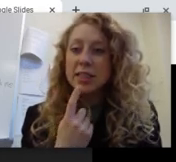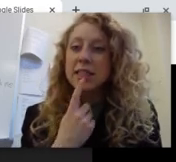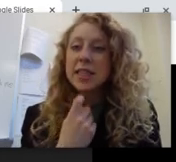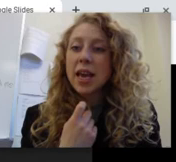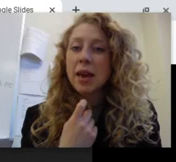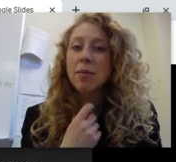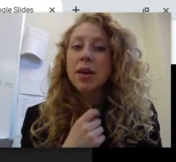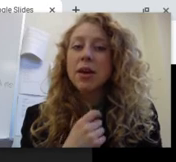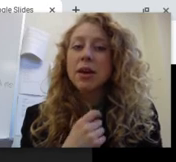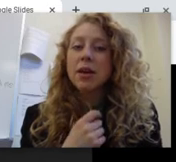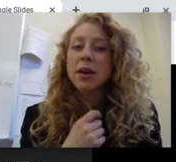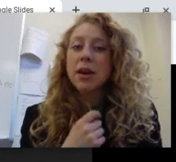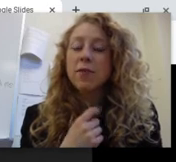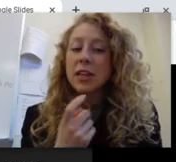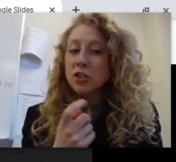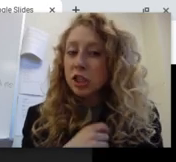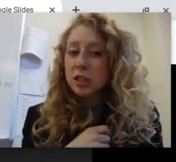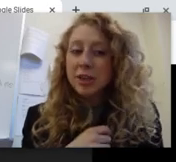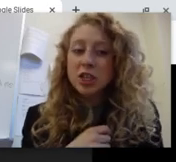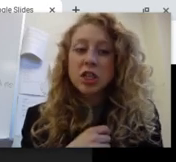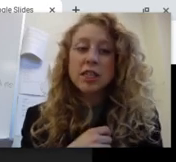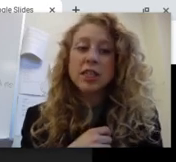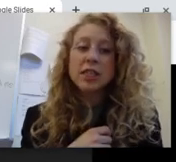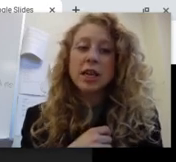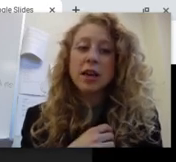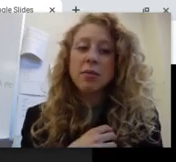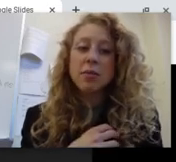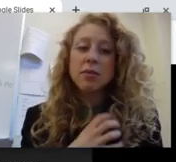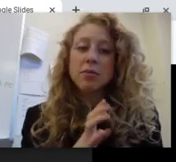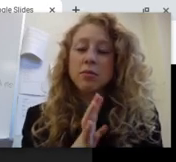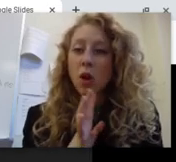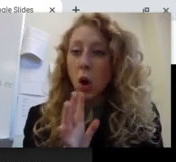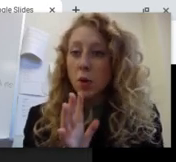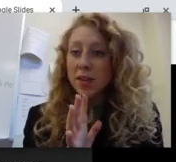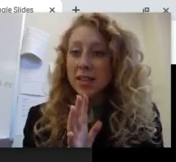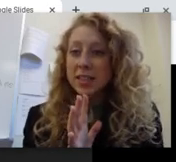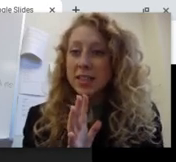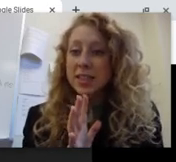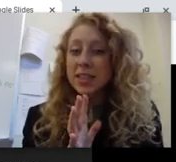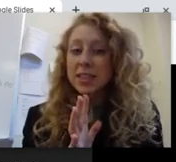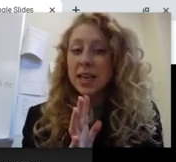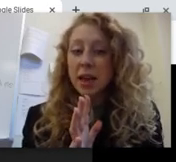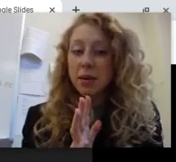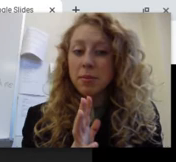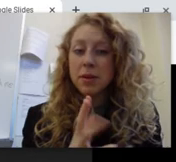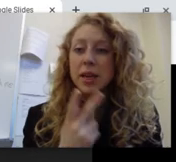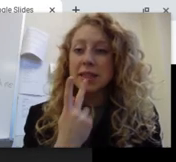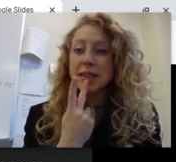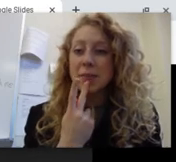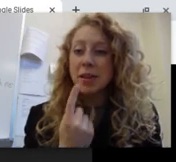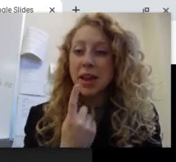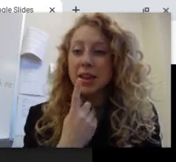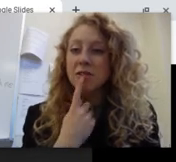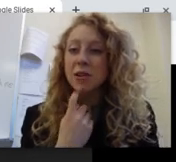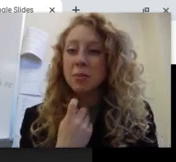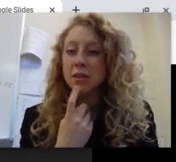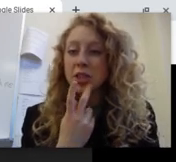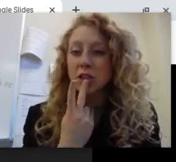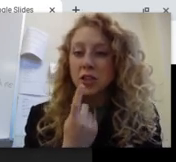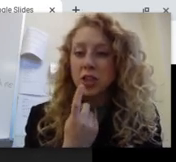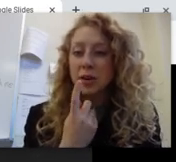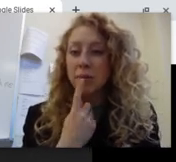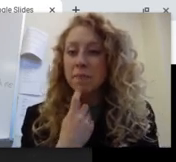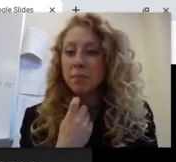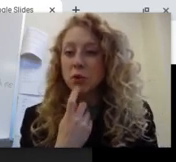movement is the same. Facial expression is the same. All of that stays the same, except the hand shape